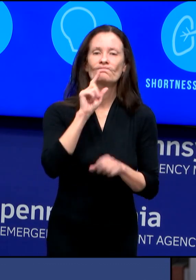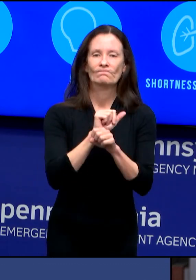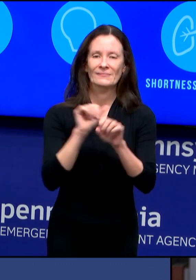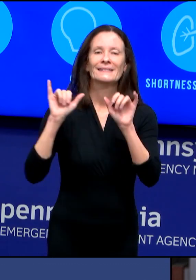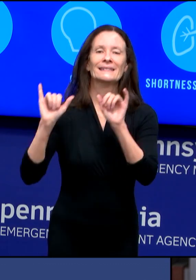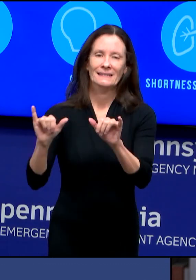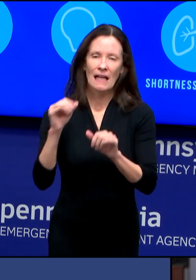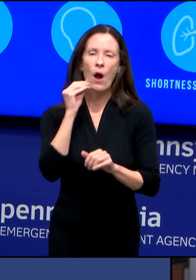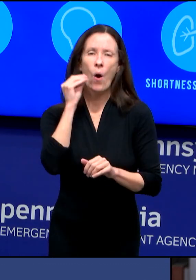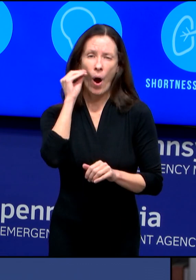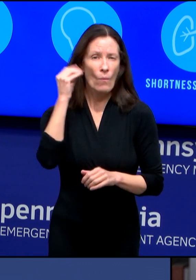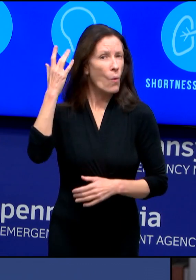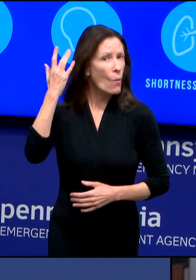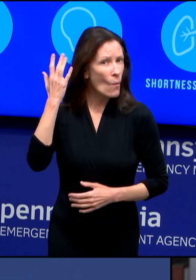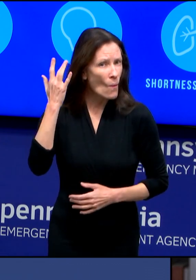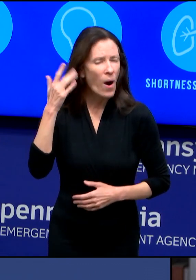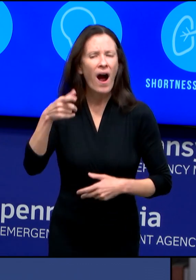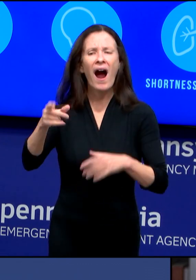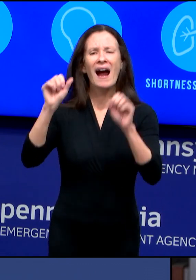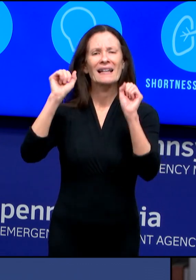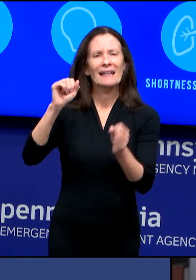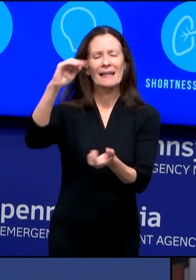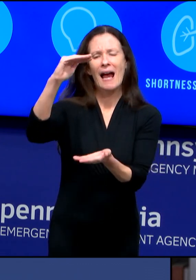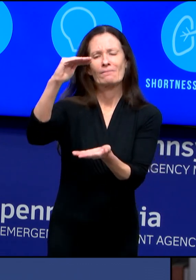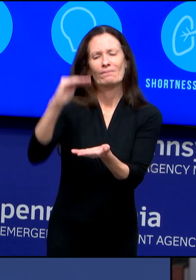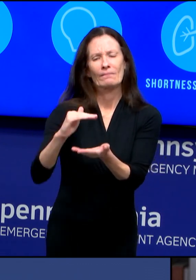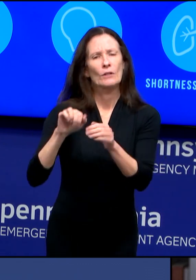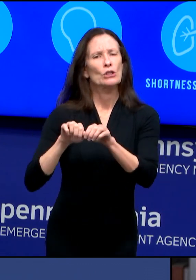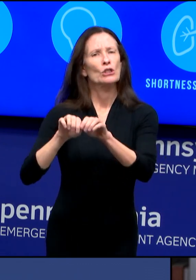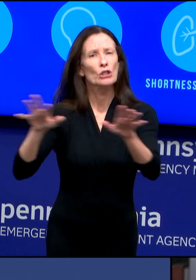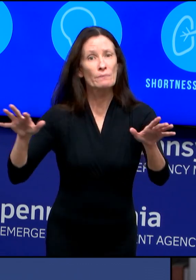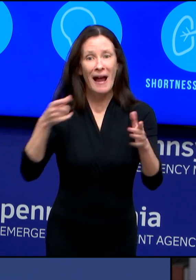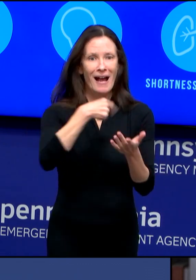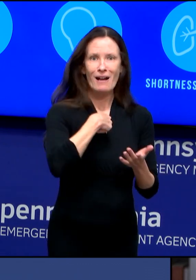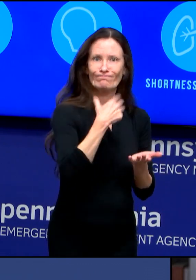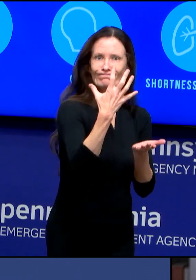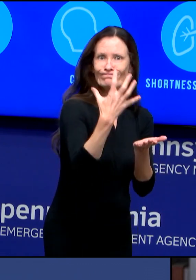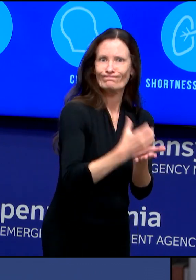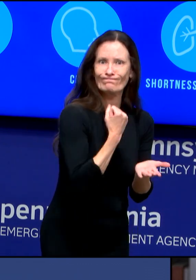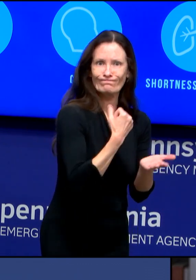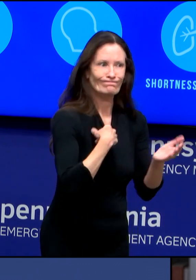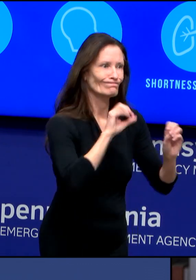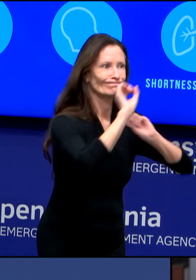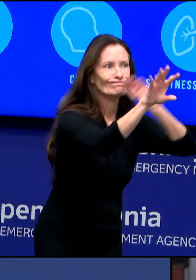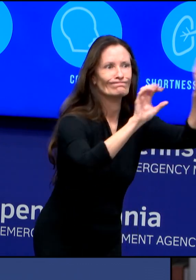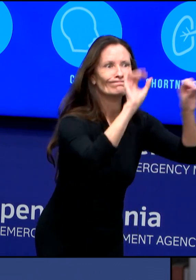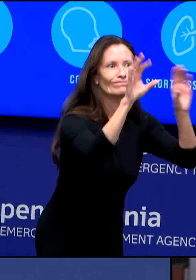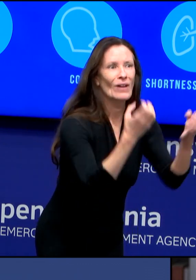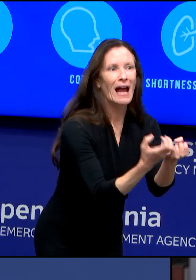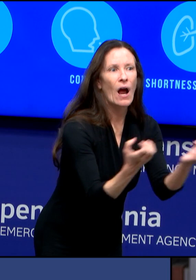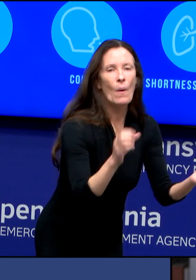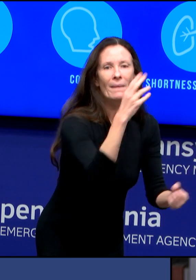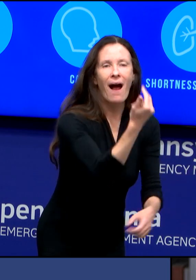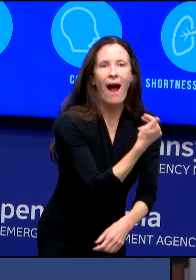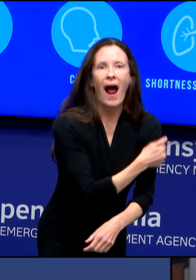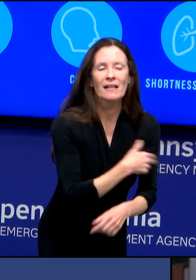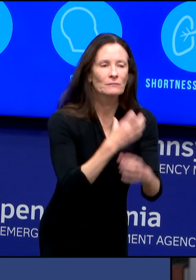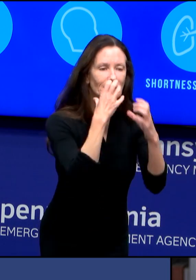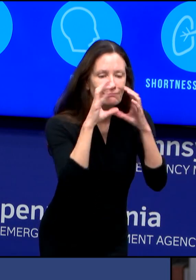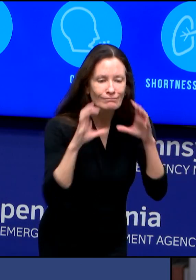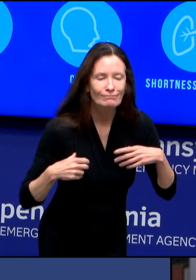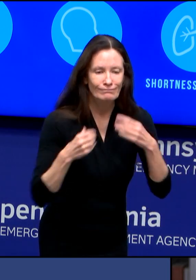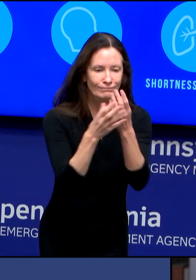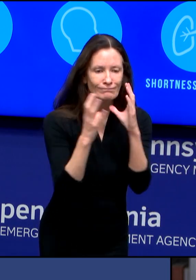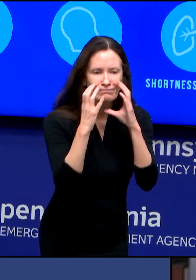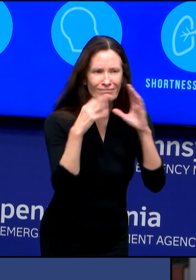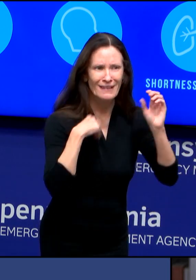the capacity they need to be able to treat all of us when and if we get this disease. And then also from the Tribune Review,